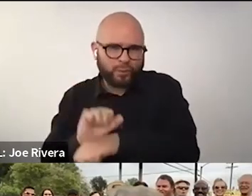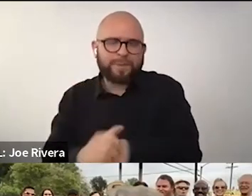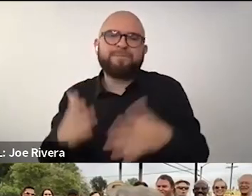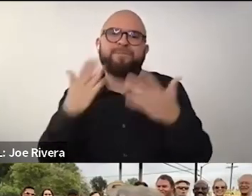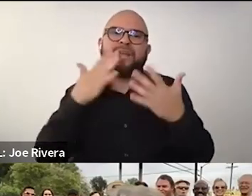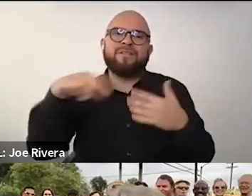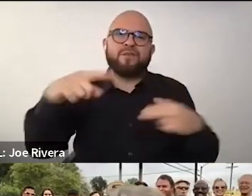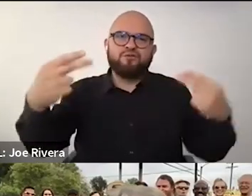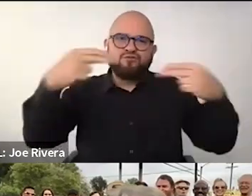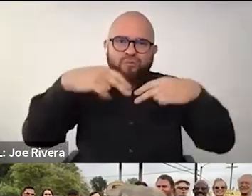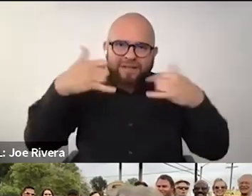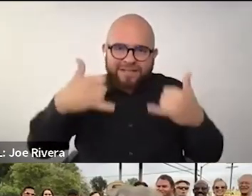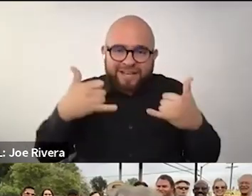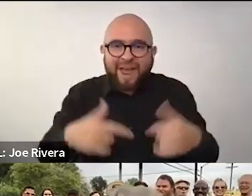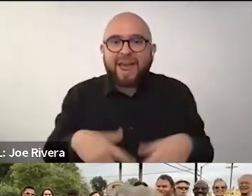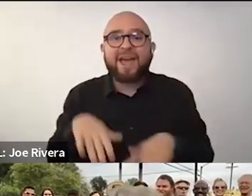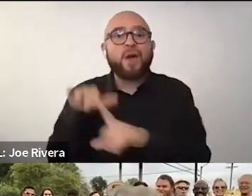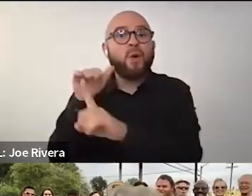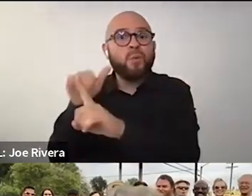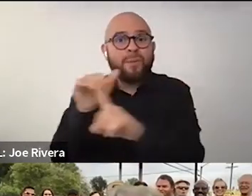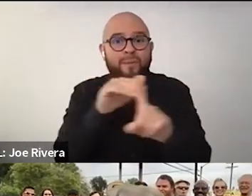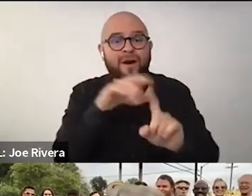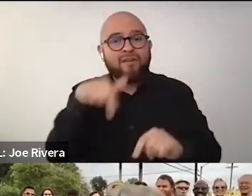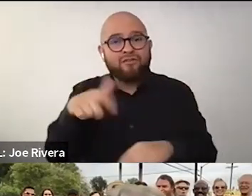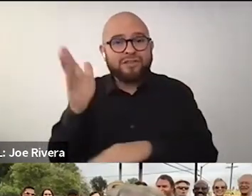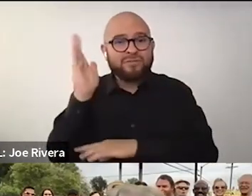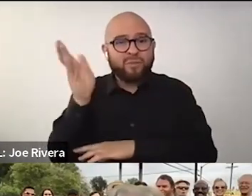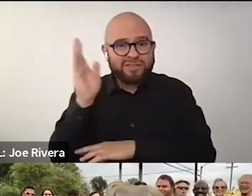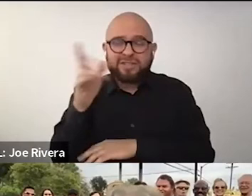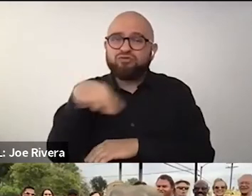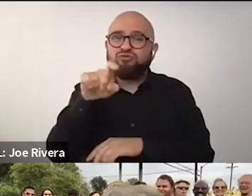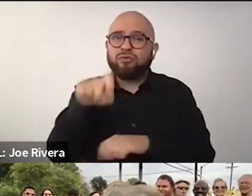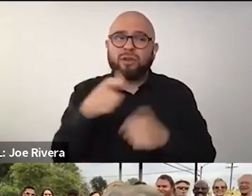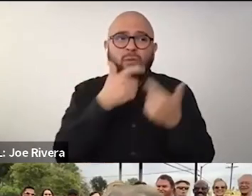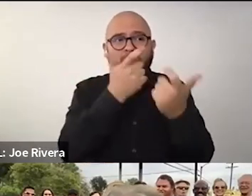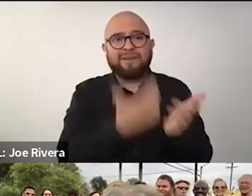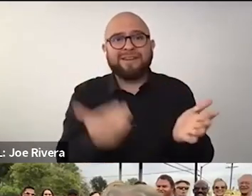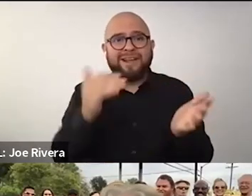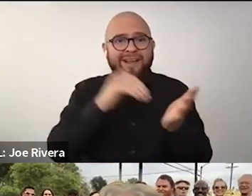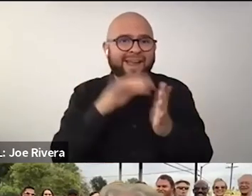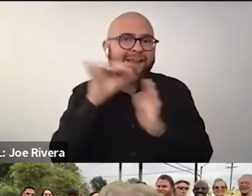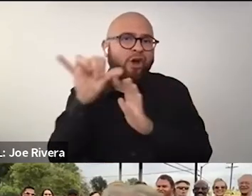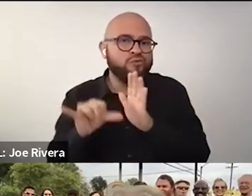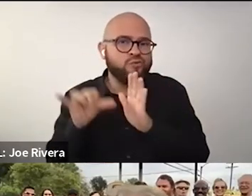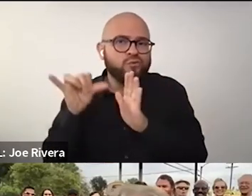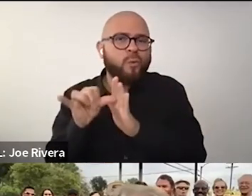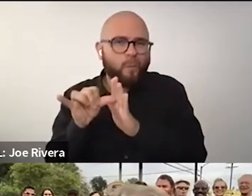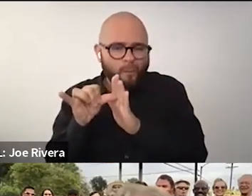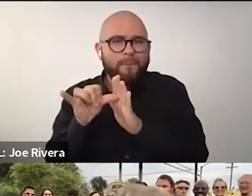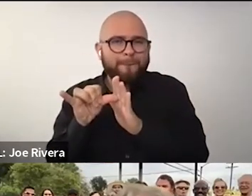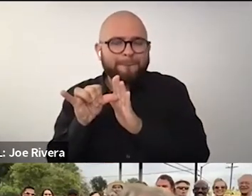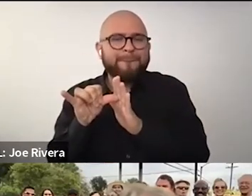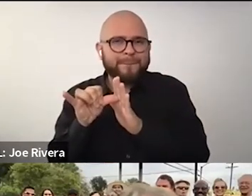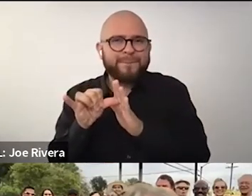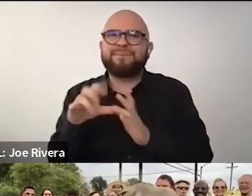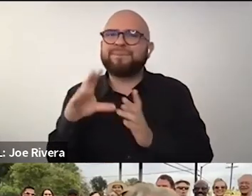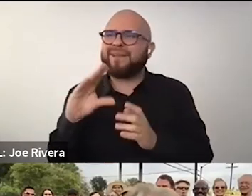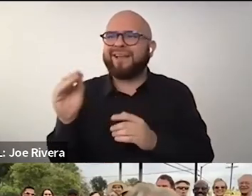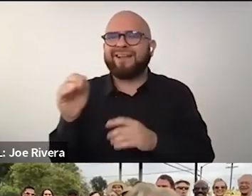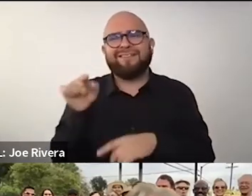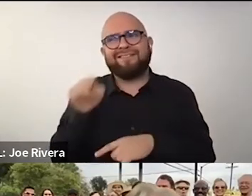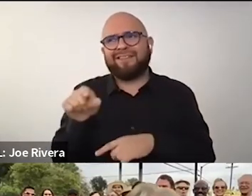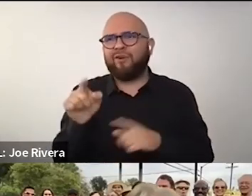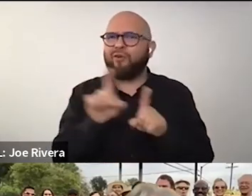this presentation is available as a replay on our YouTube channel, along with a whole library of programs on important